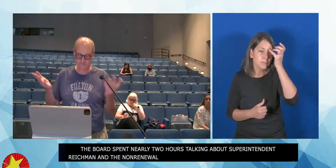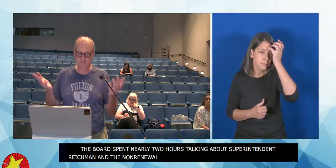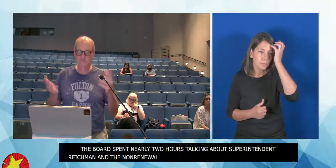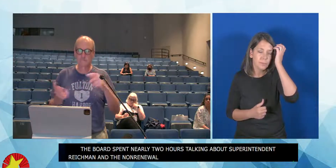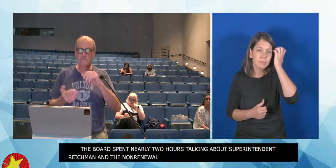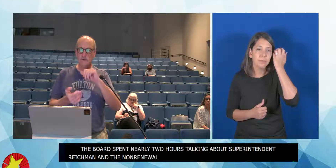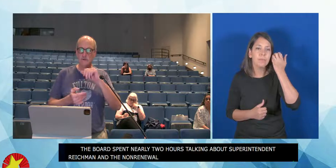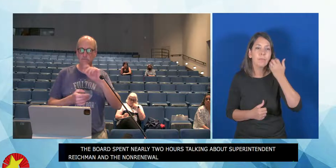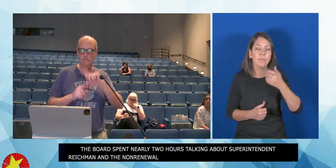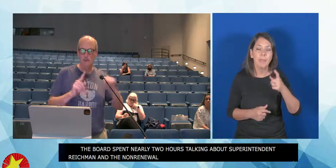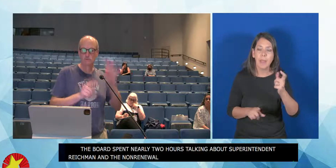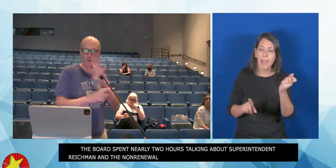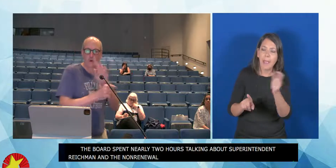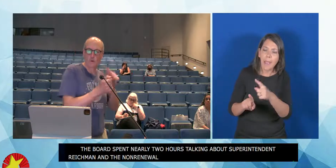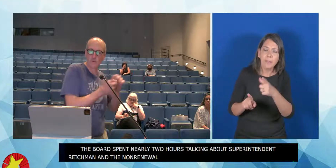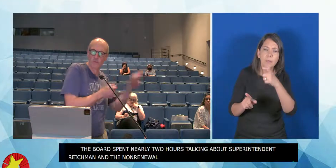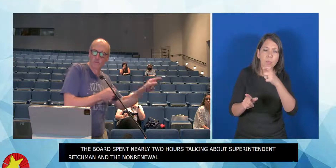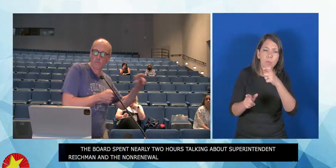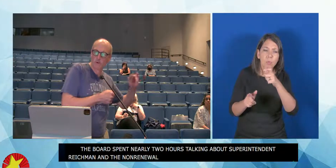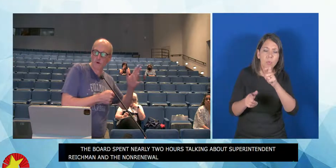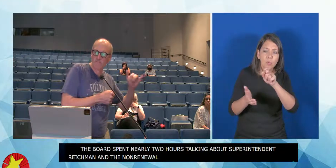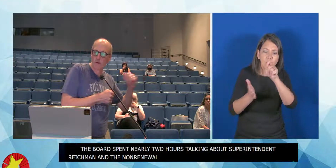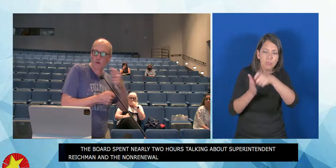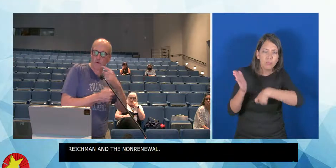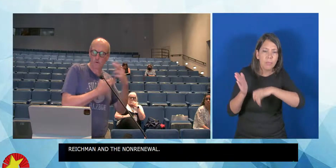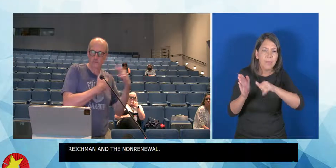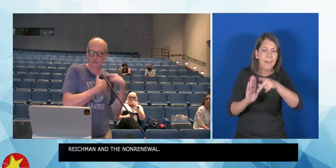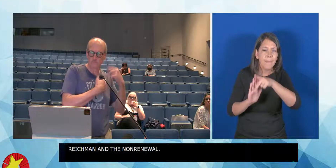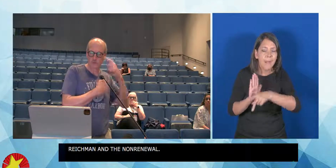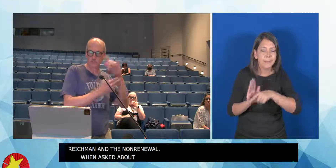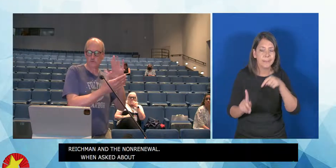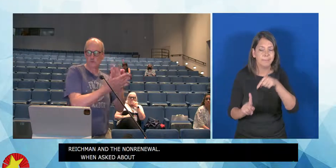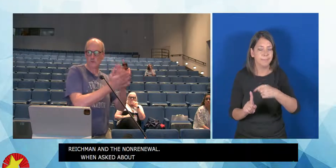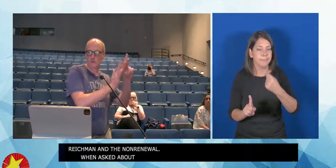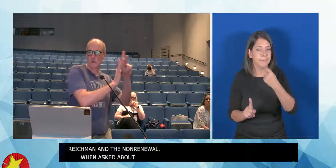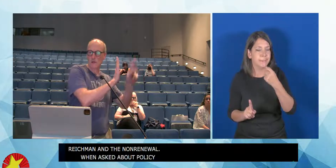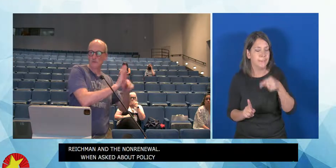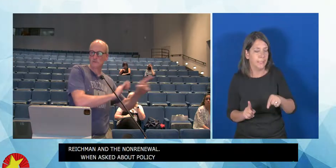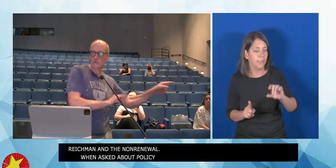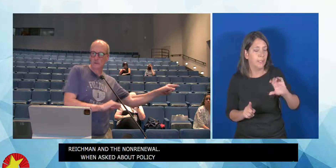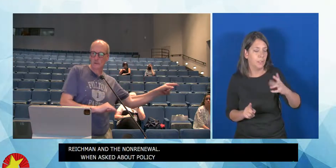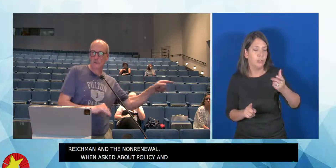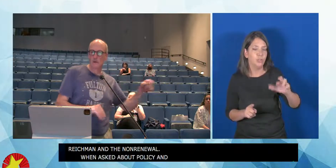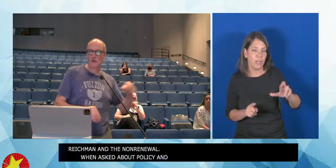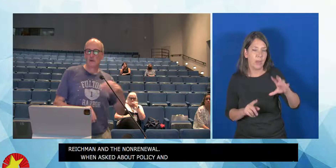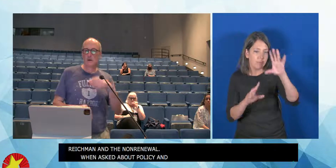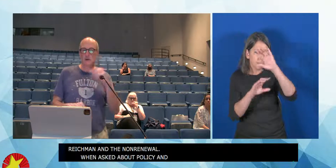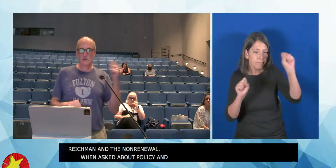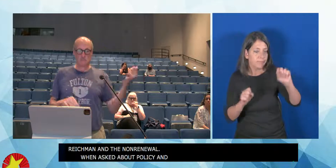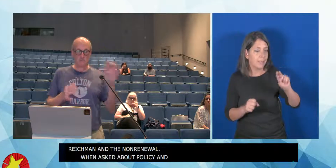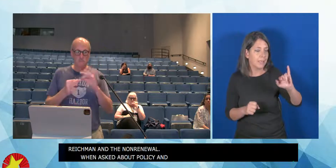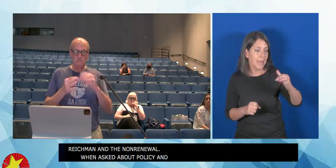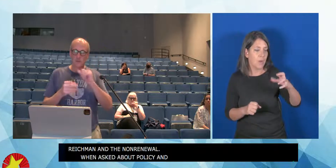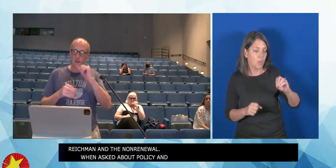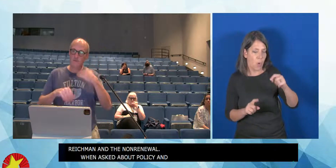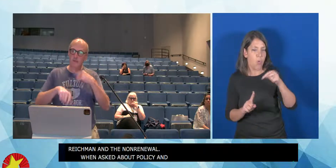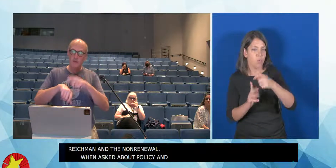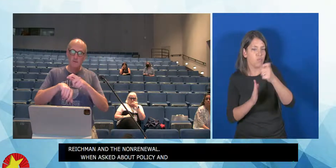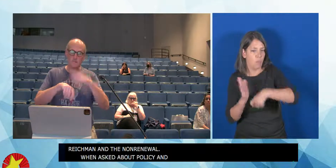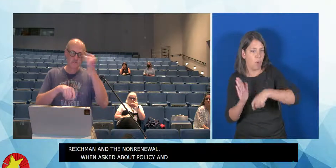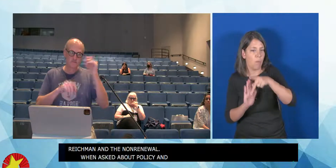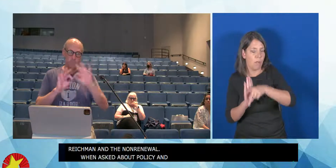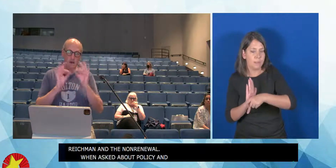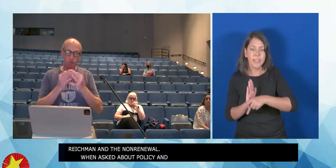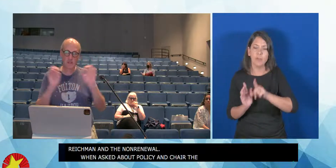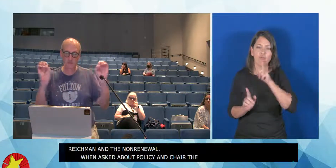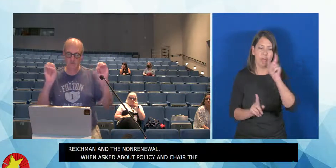When asked who wrote the policy, it was disclosed that Chair Nigro wrote that policy, but generally Maria Murphy is responsible for writing those